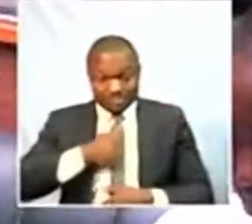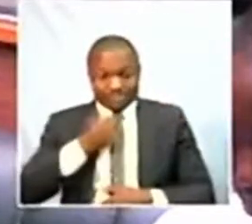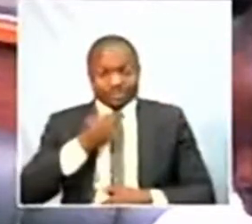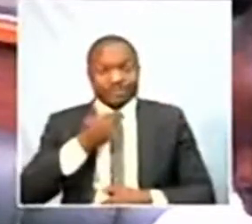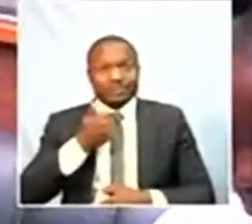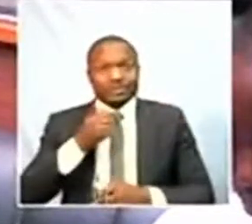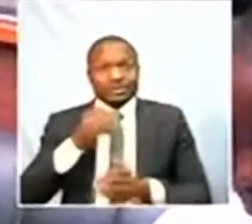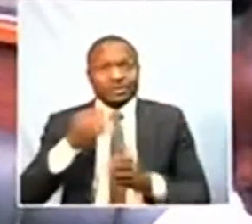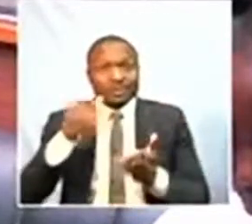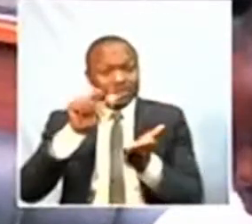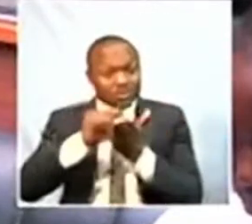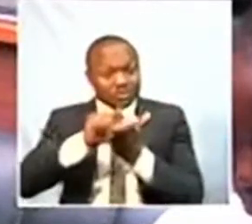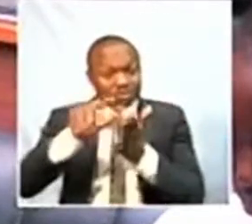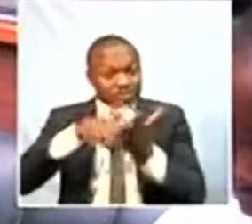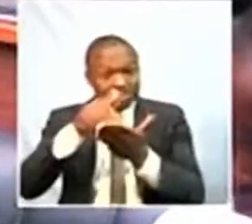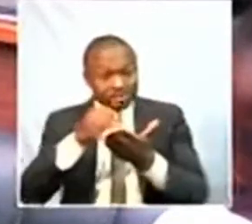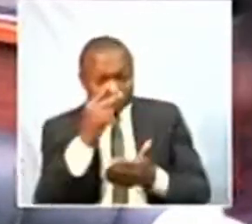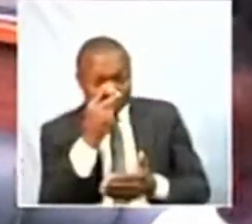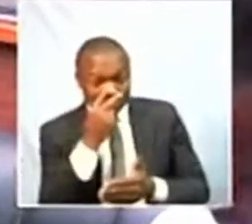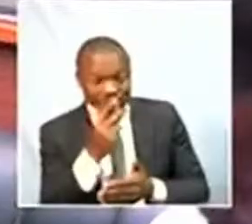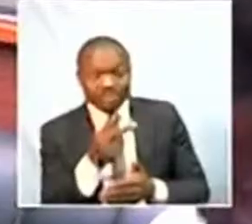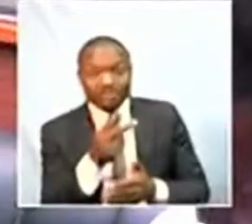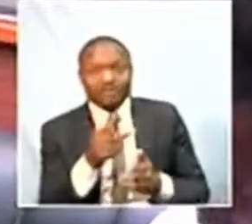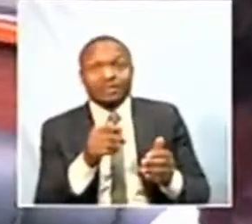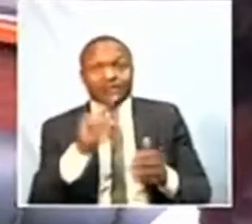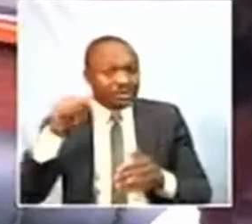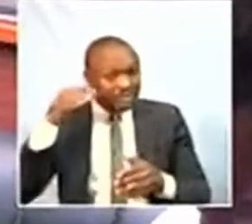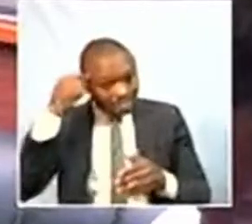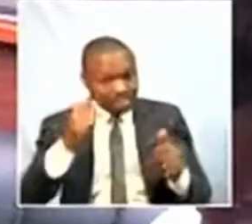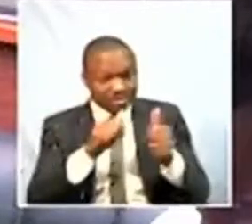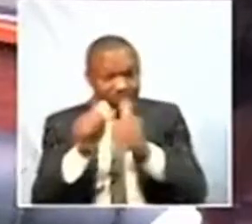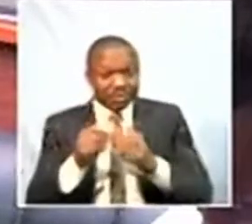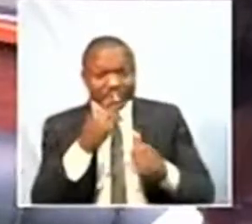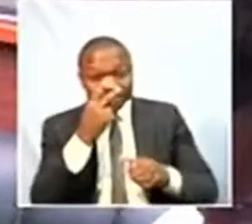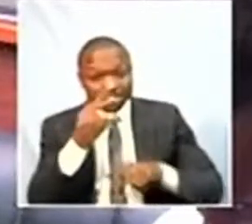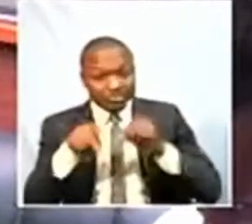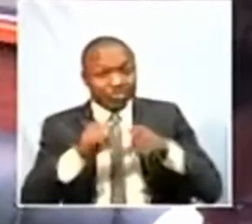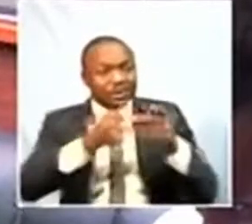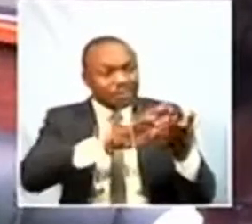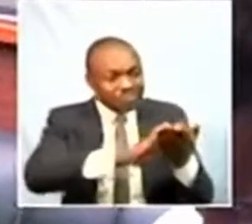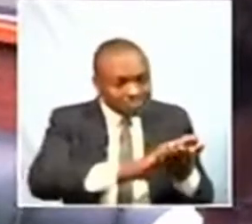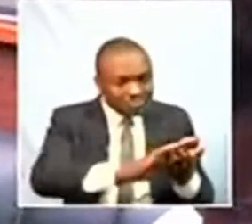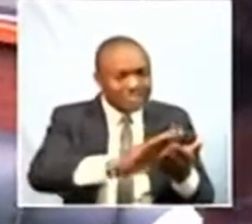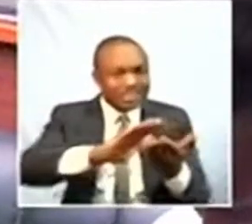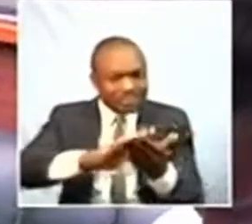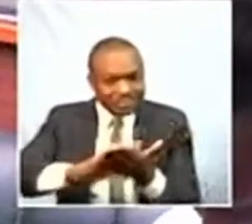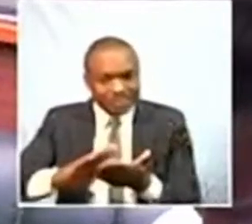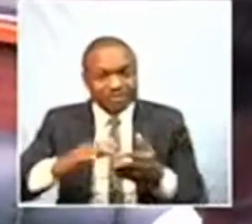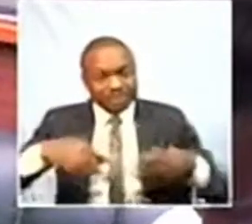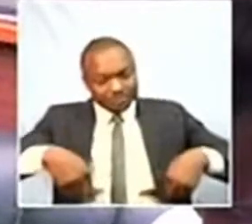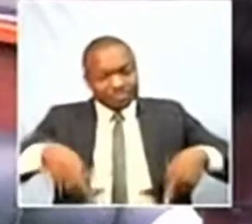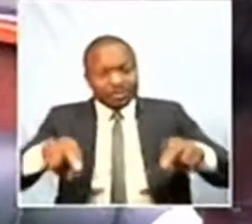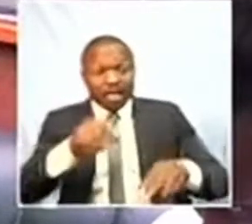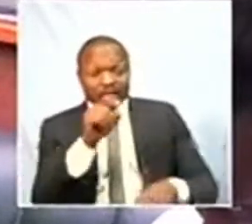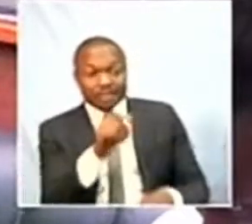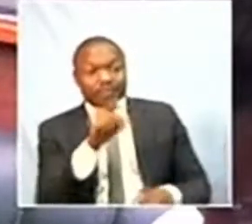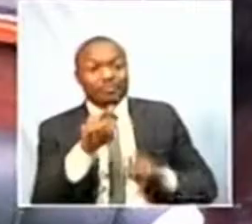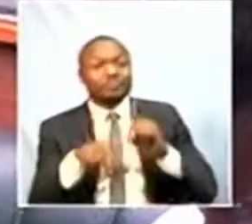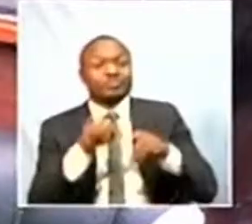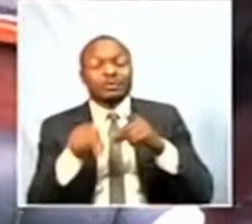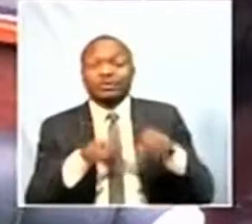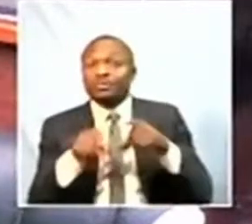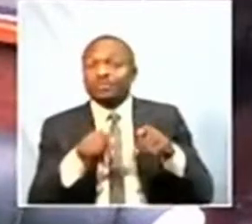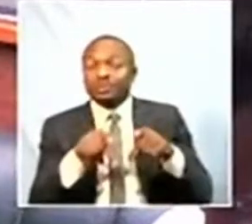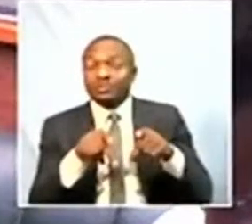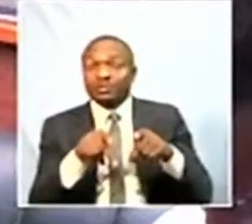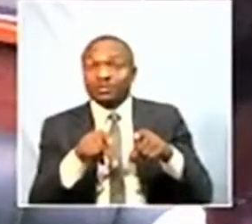Speaker, I've seen the government taking action where I see people cleaning in the roads. These people clean for food, for